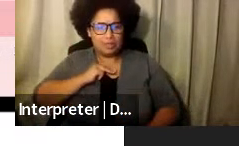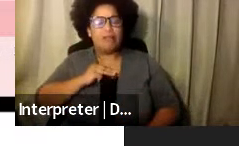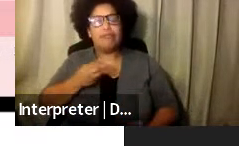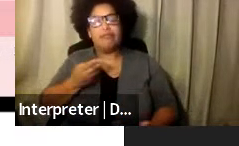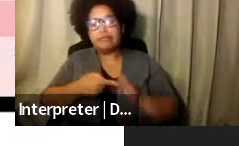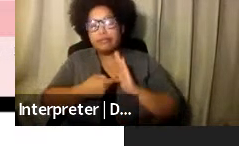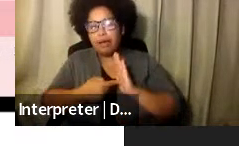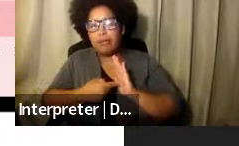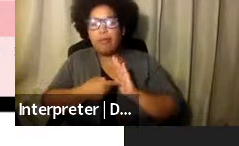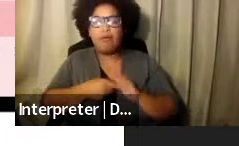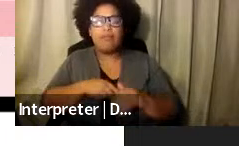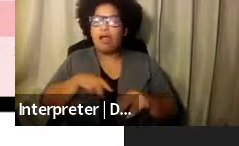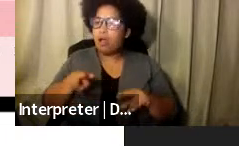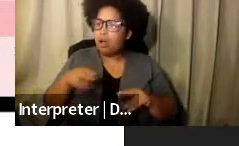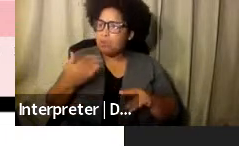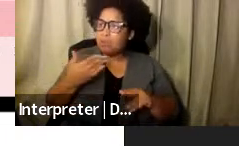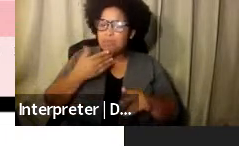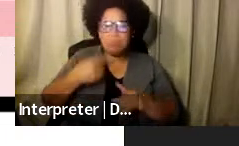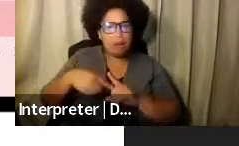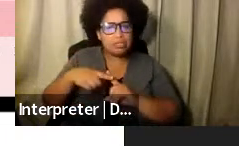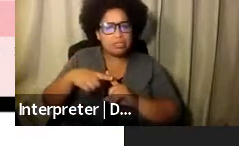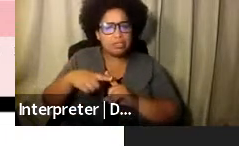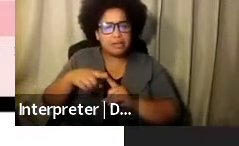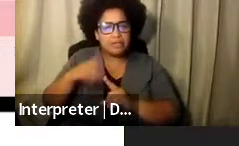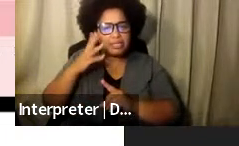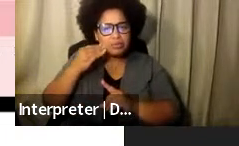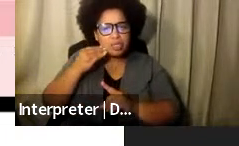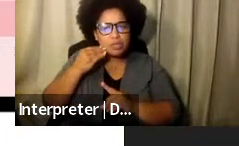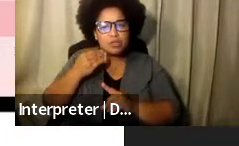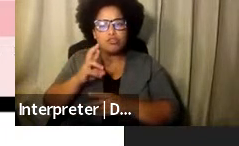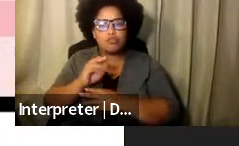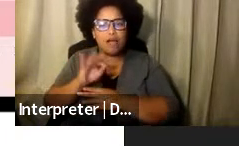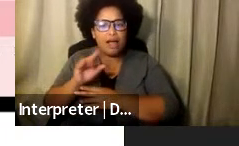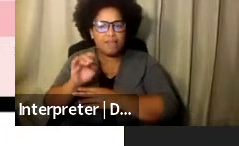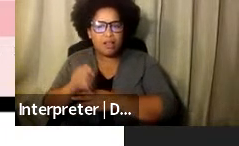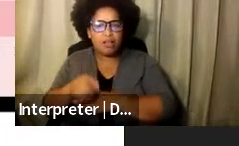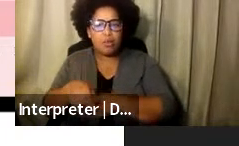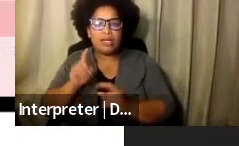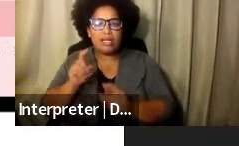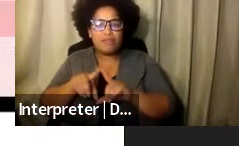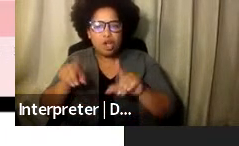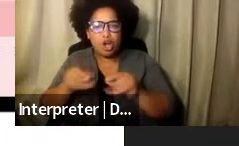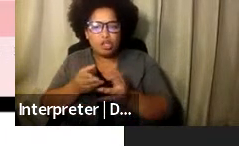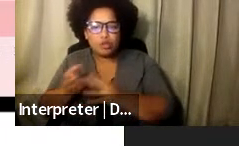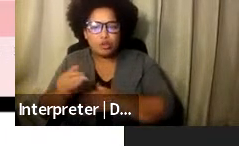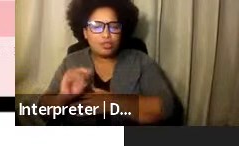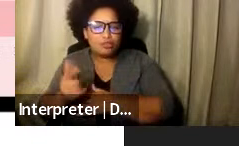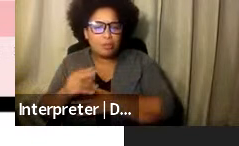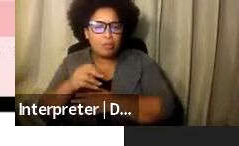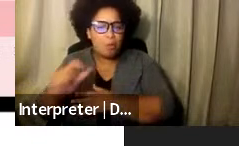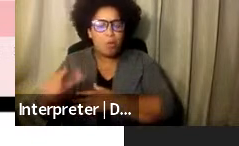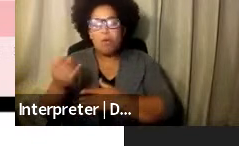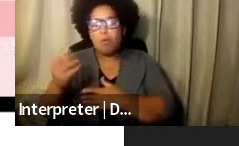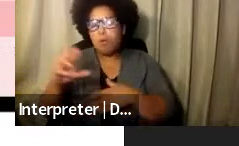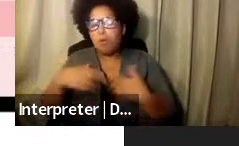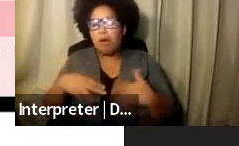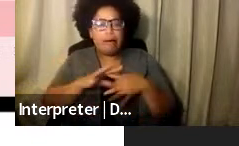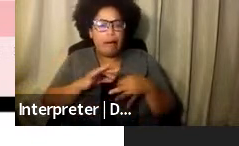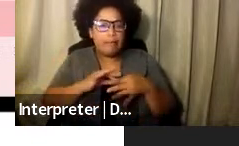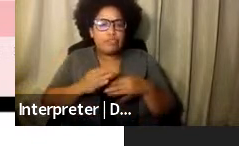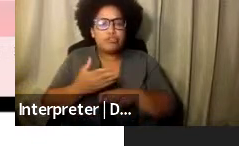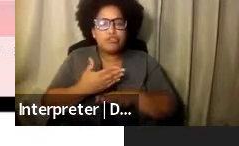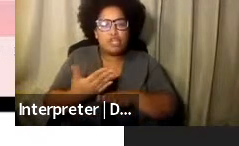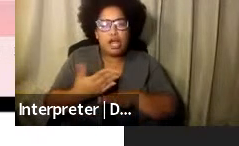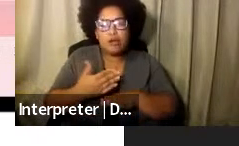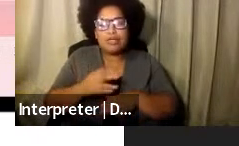associate us with positive interactions, like winning a raffle or for a gift card through an Instagram poll, or commenting and sharing